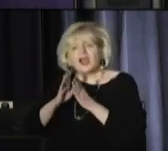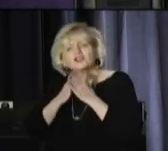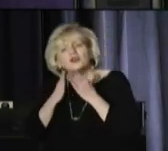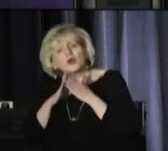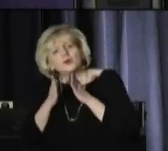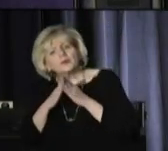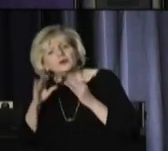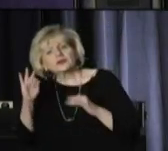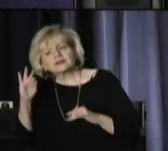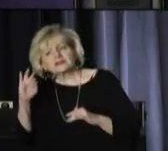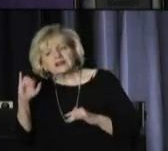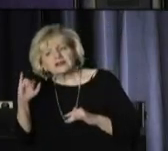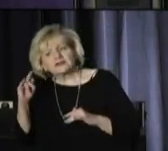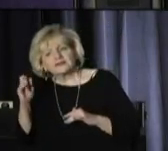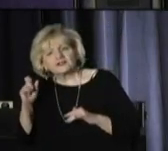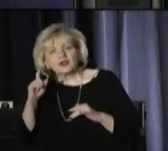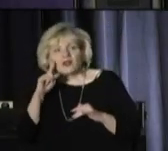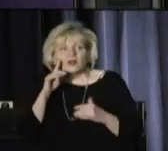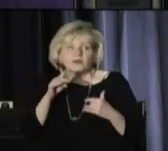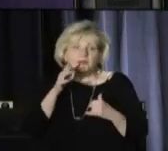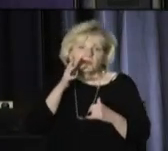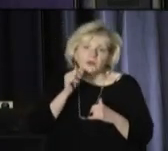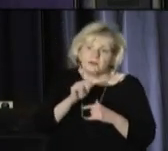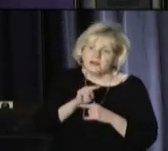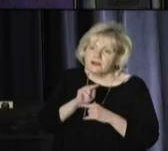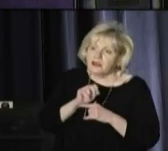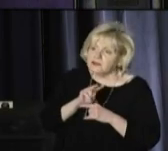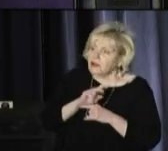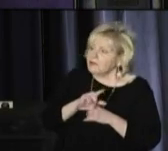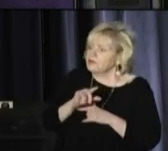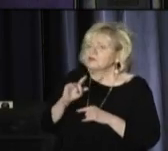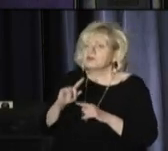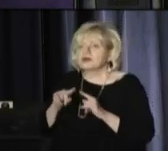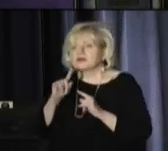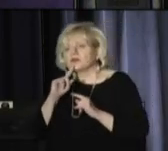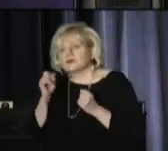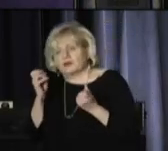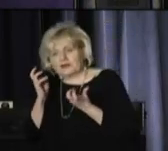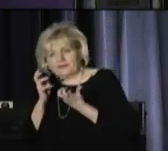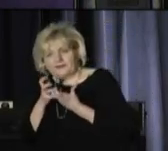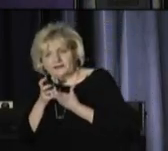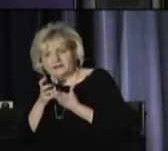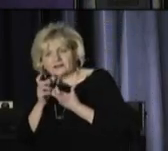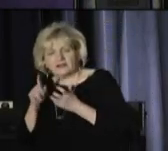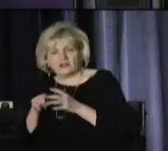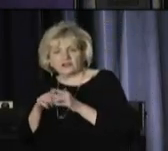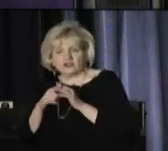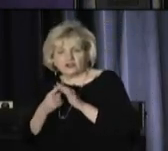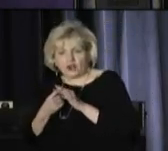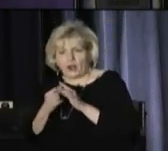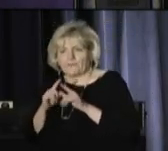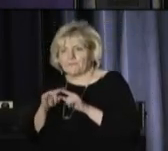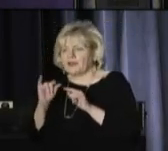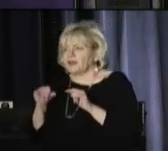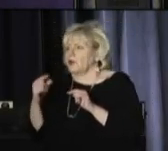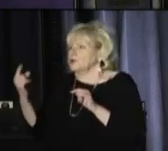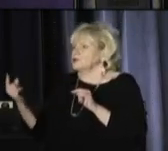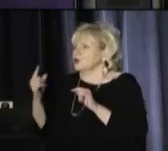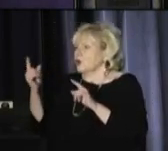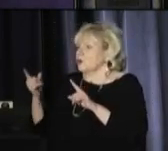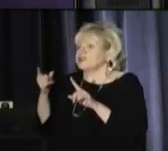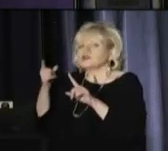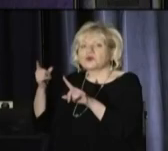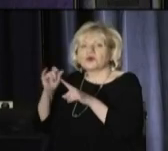to be a novel. And so, you know, there were so many fits and starts, but it was always, that was the goal. And so that's what